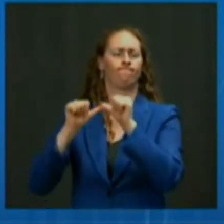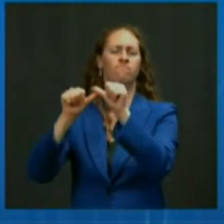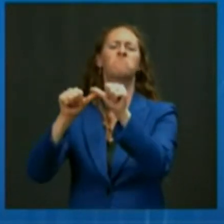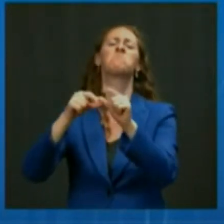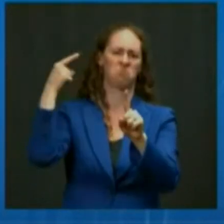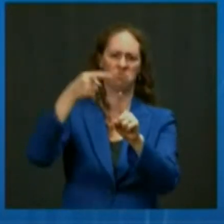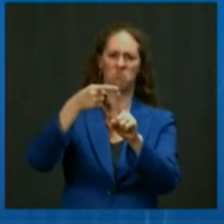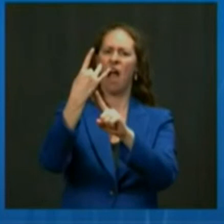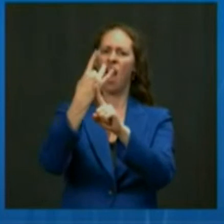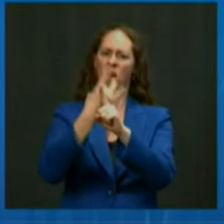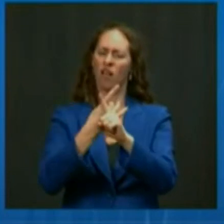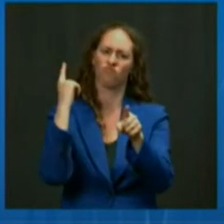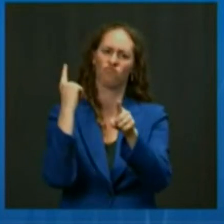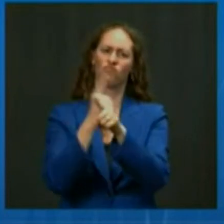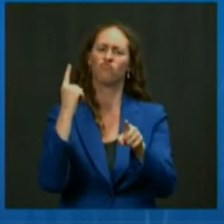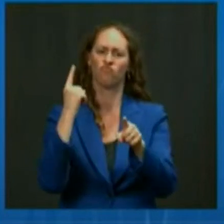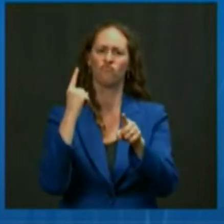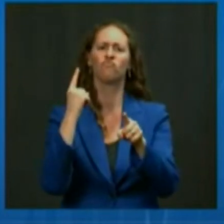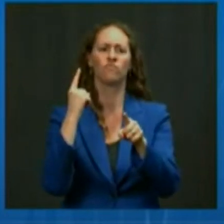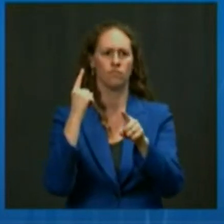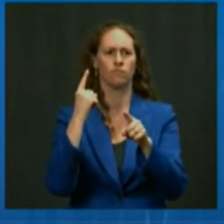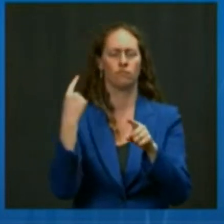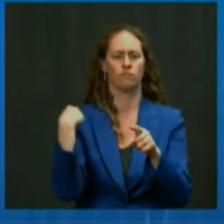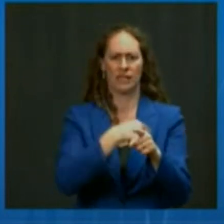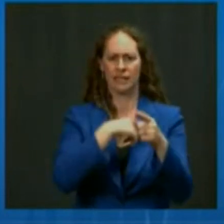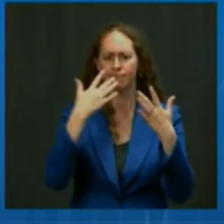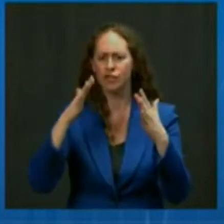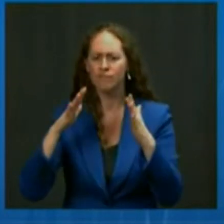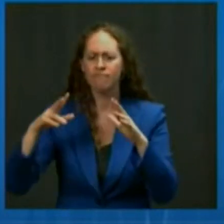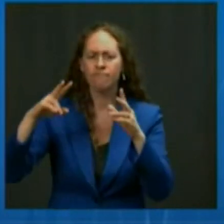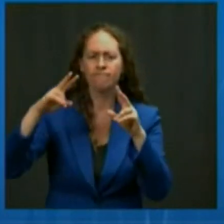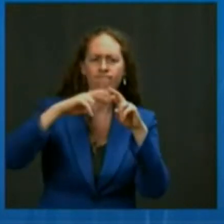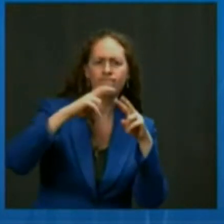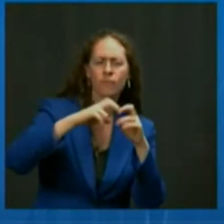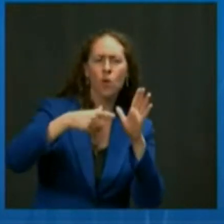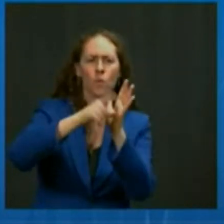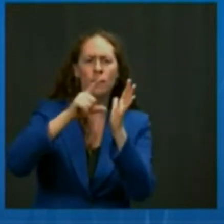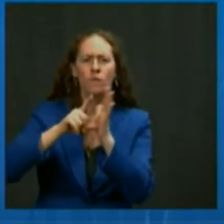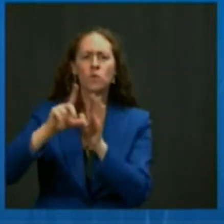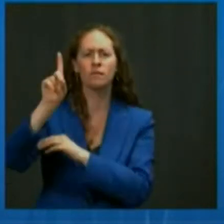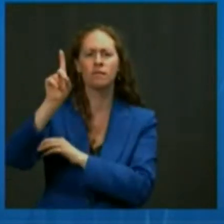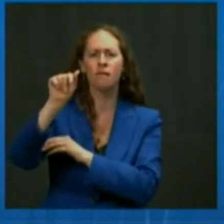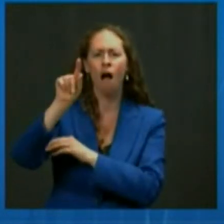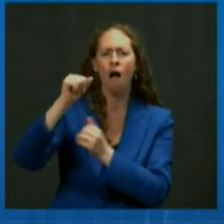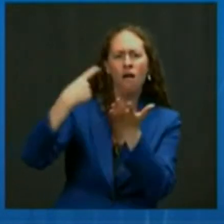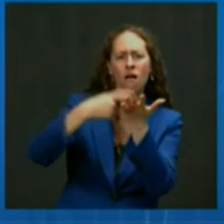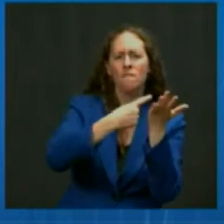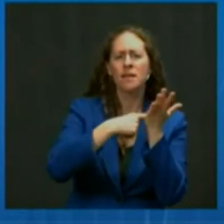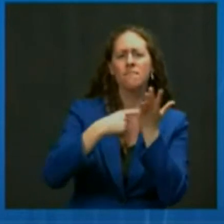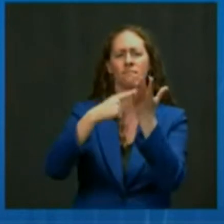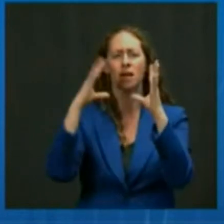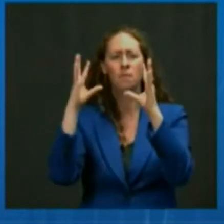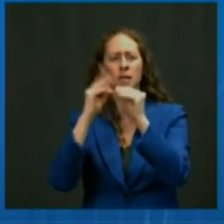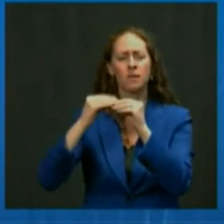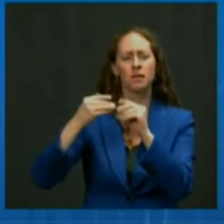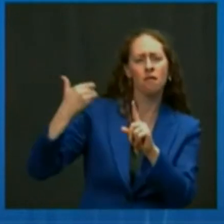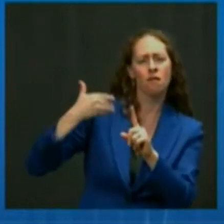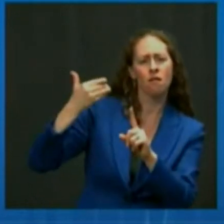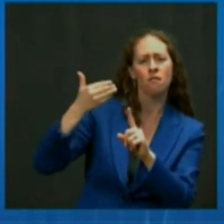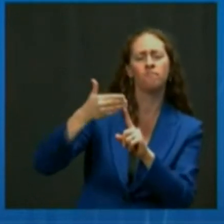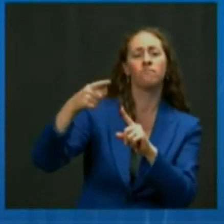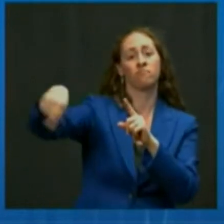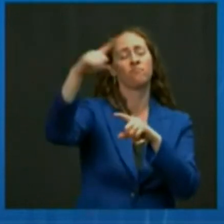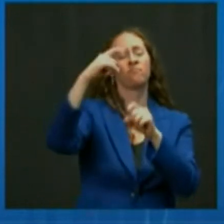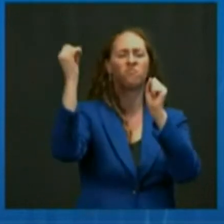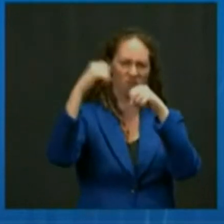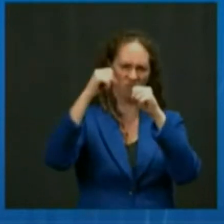look at the data, to discuss it a number of times, and then ultimately to come to that determination. And lastly, let me just say this,